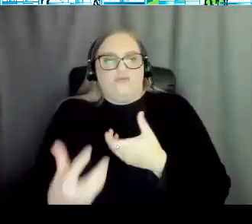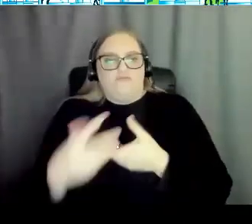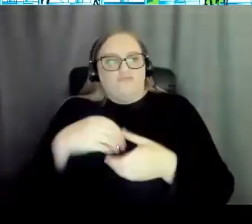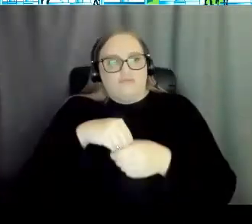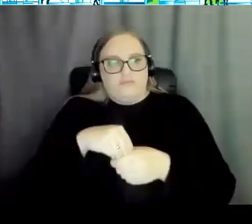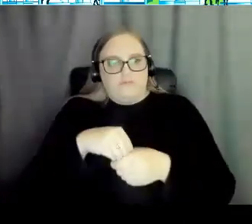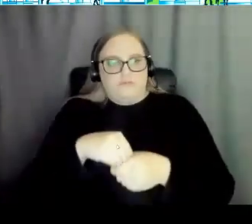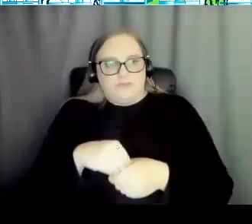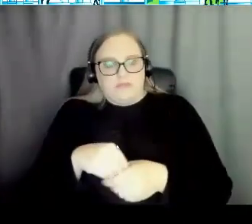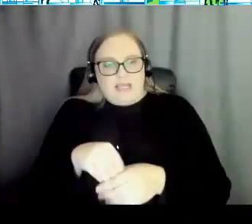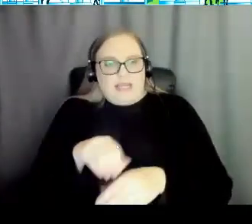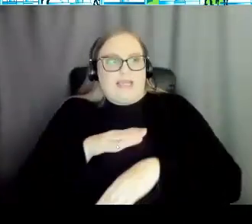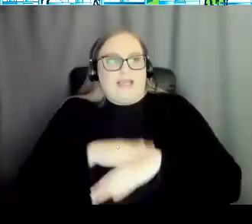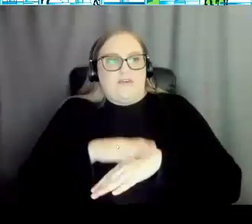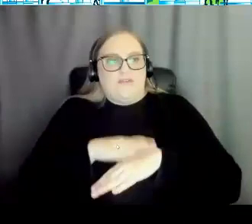carefully